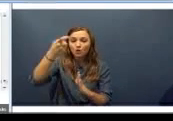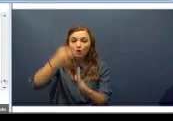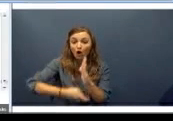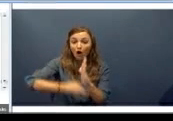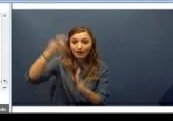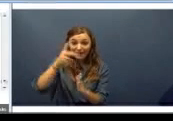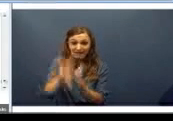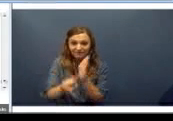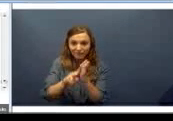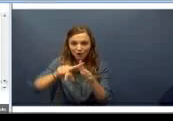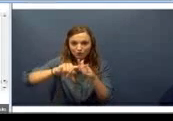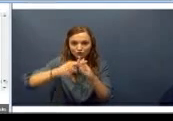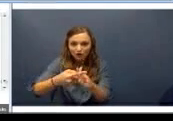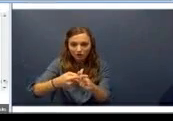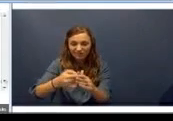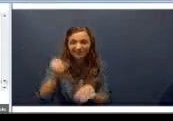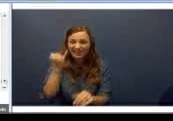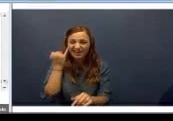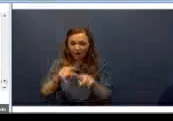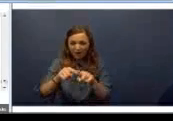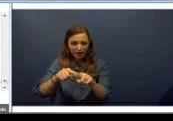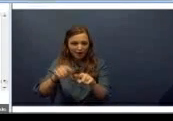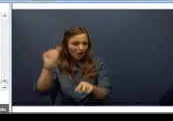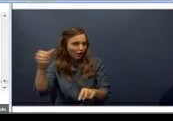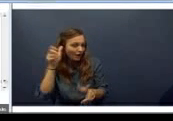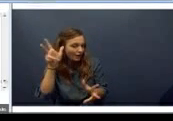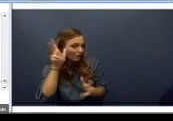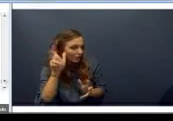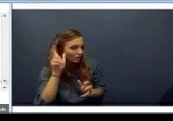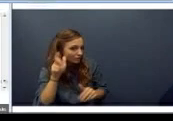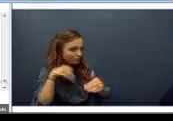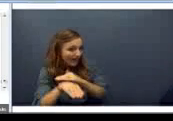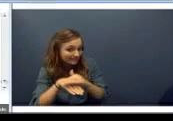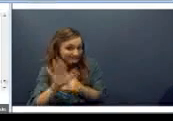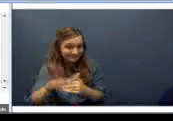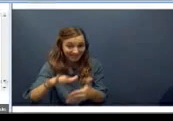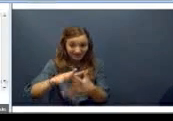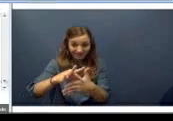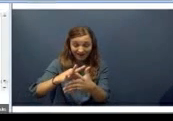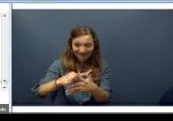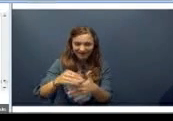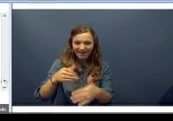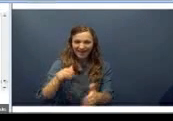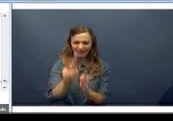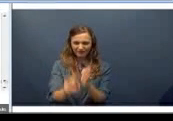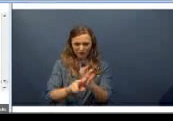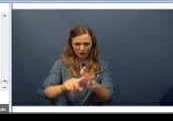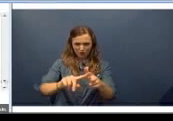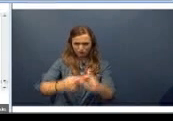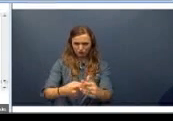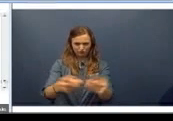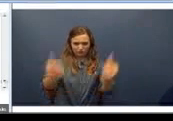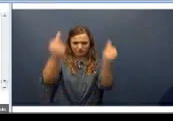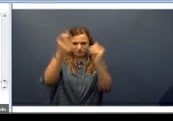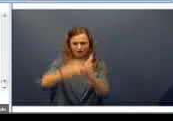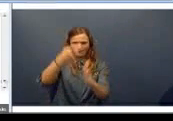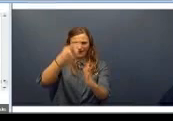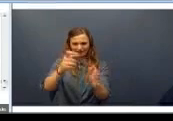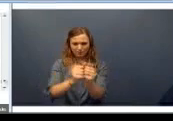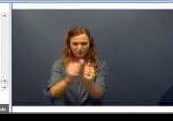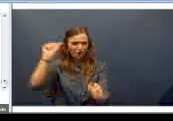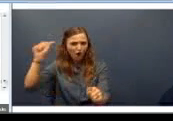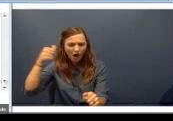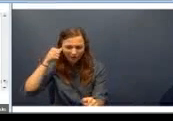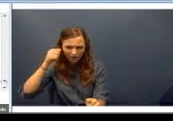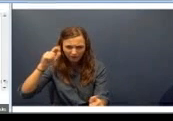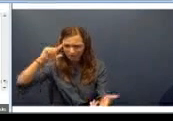audio or video that starts automatically. Again, if you're relying on audio output to access all of the content on the page, having a